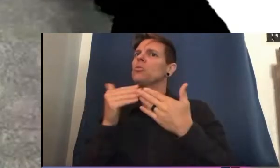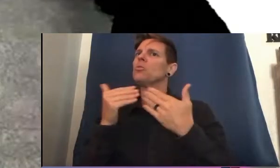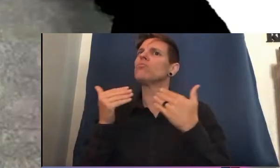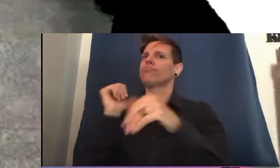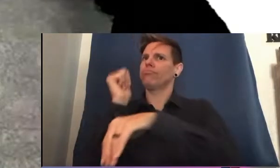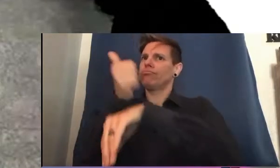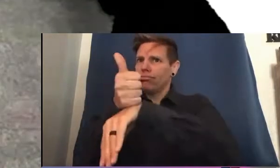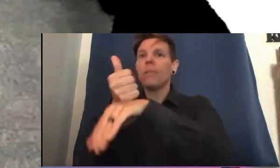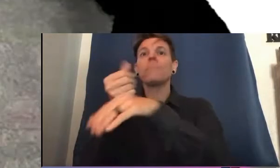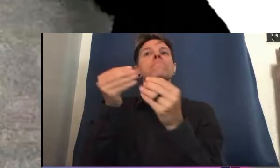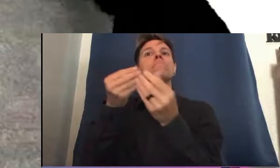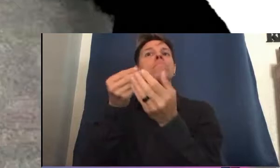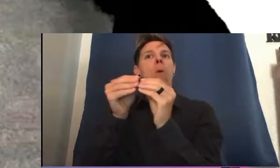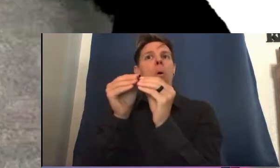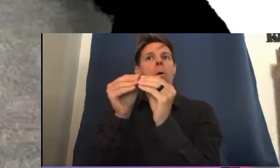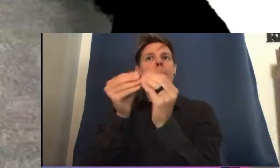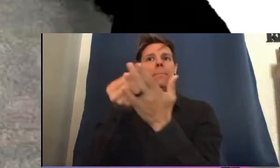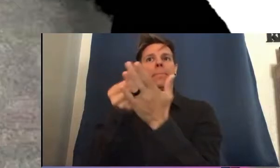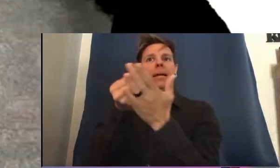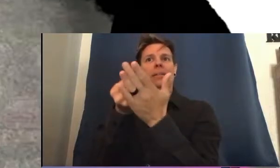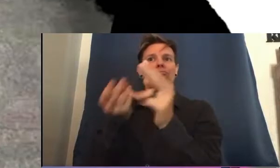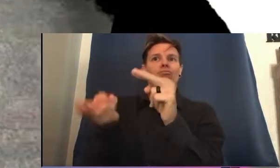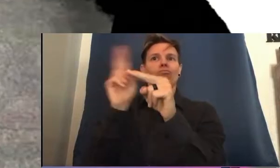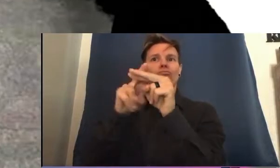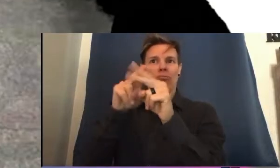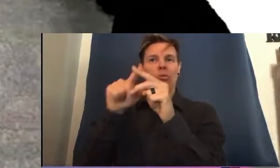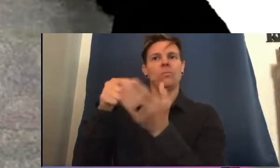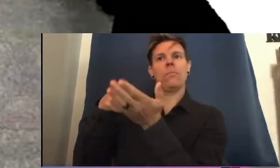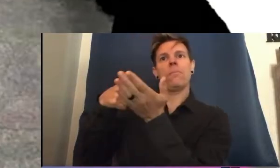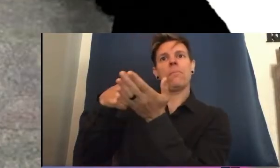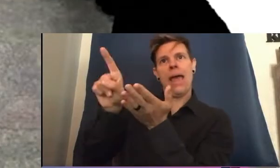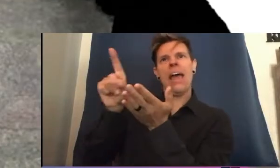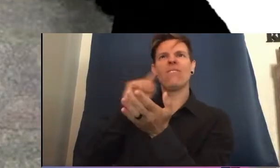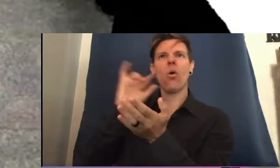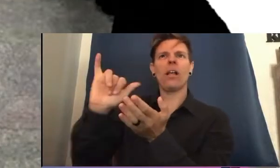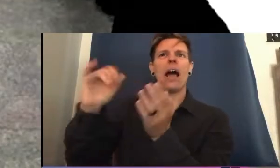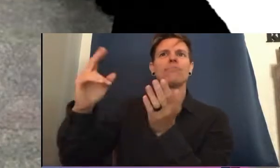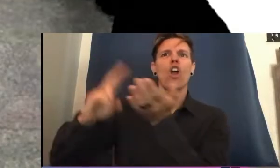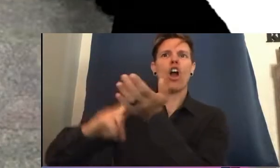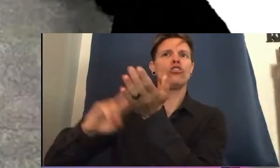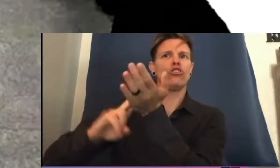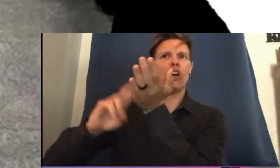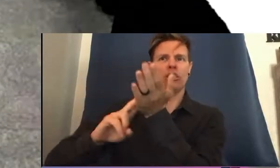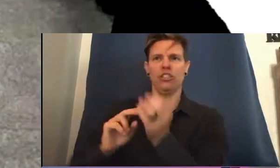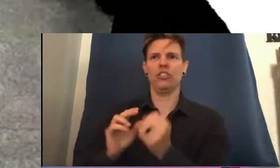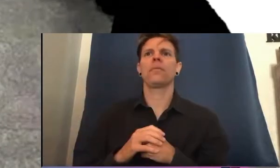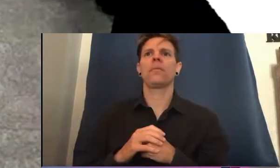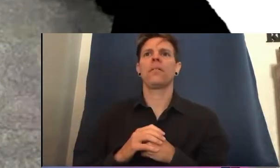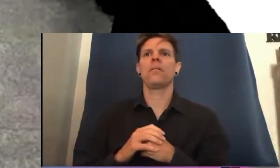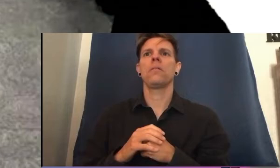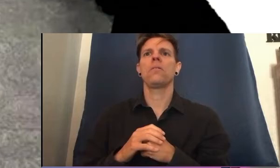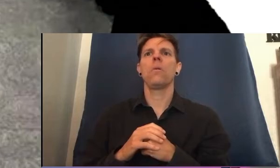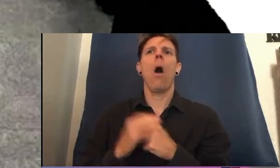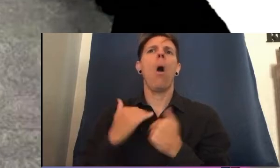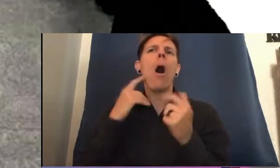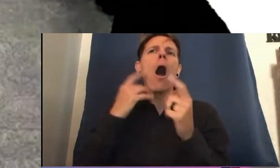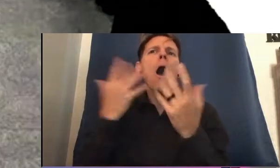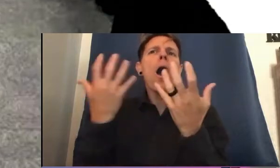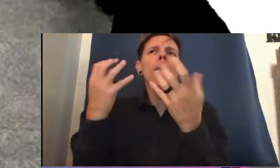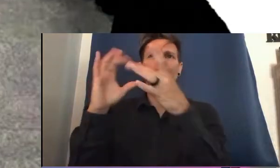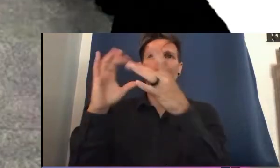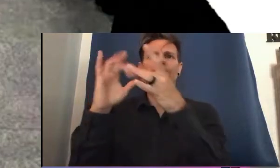in the contract. I would also note that our office did prepare this draft. It's consistent with